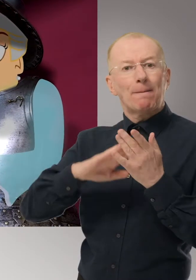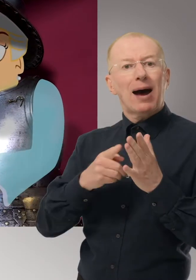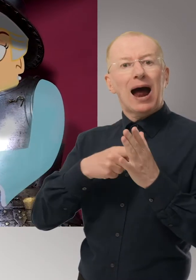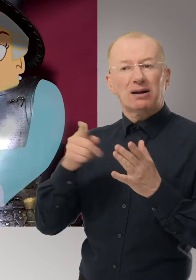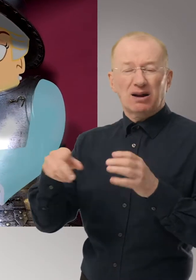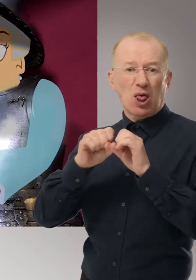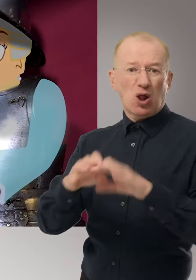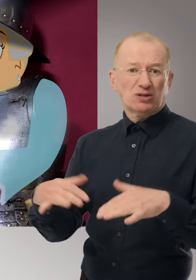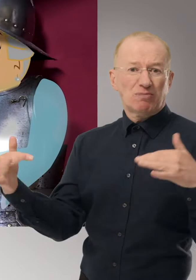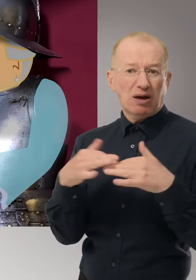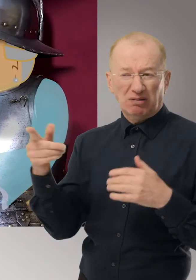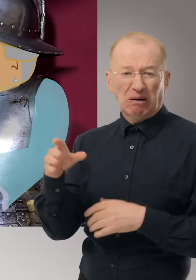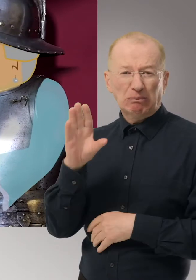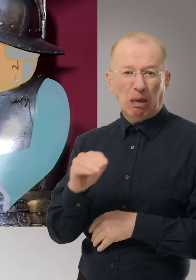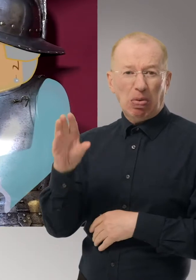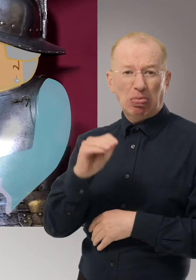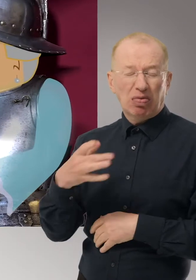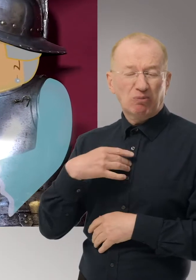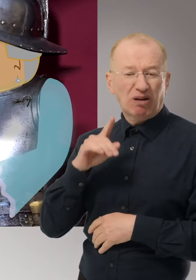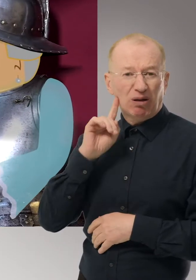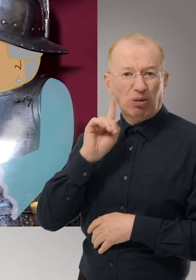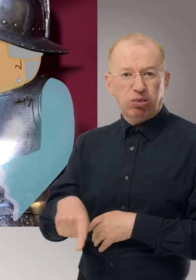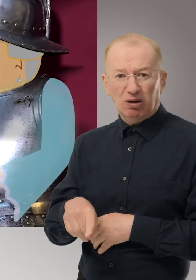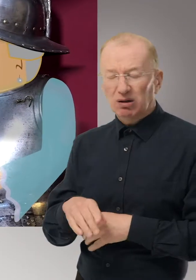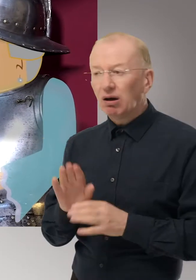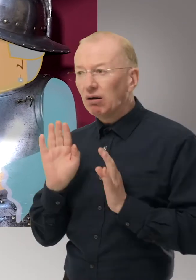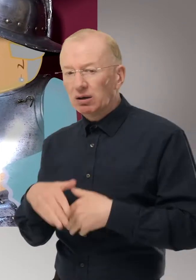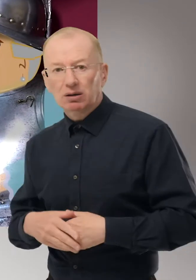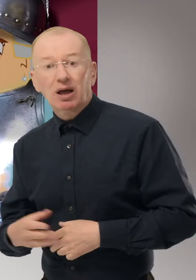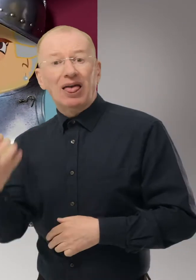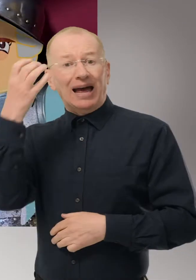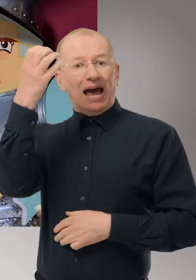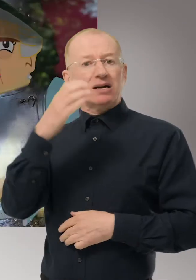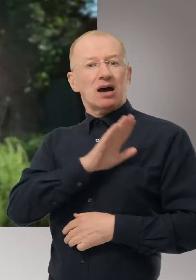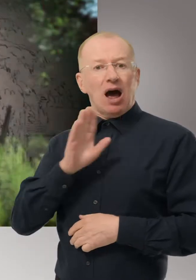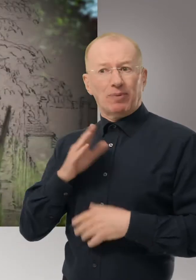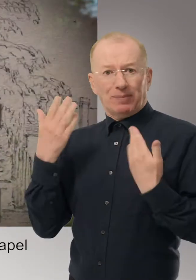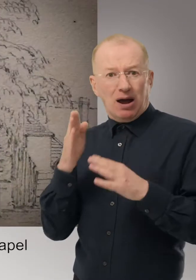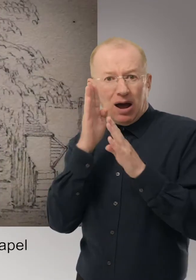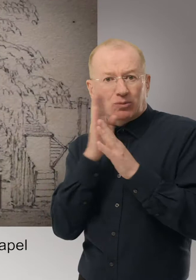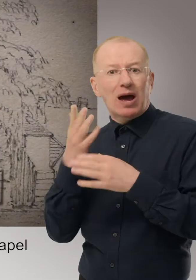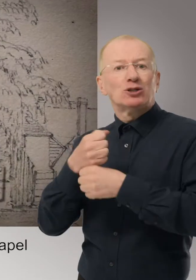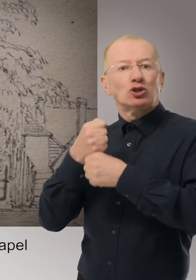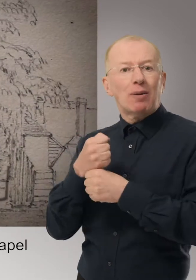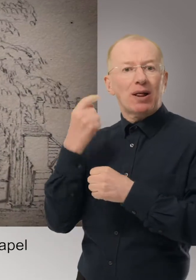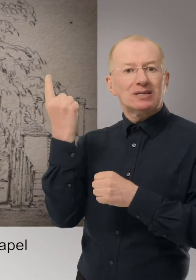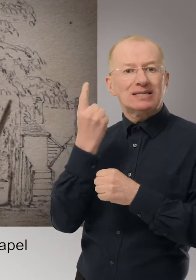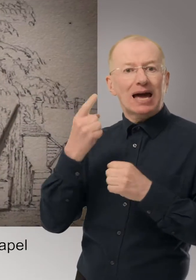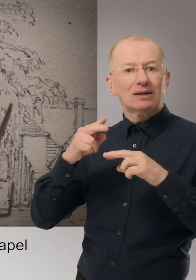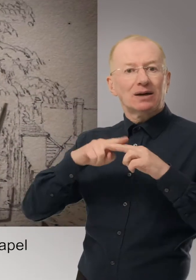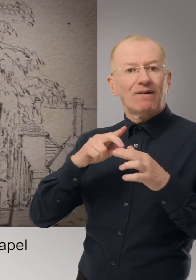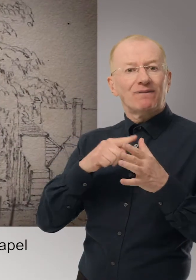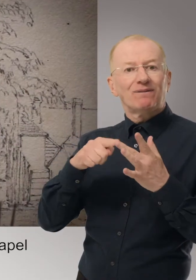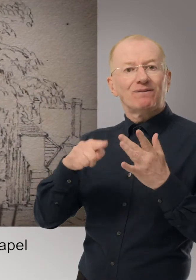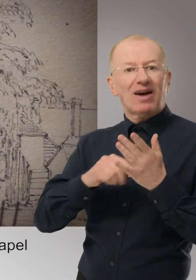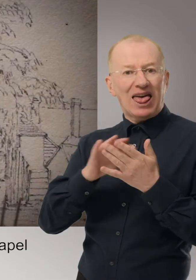Here is Colonel-in-Chief Brockman, who often grumbles to me about being on the losing side. Hundreds of royalists hid in St.